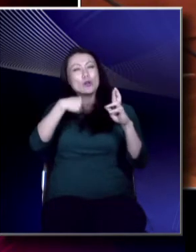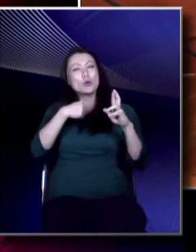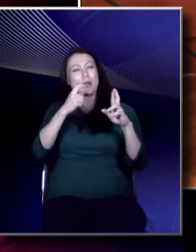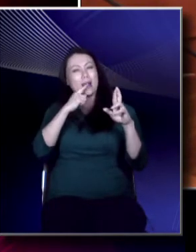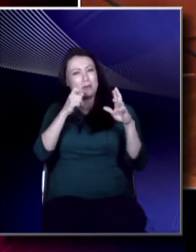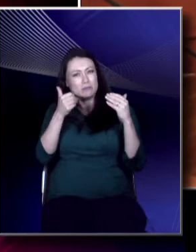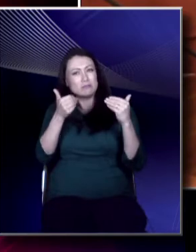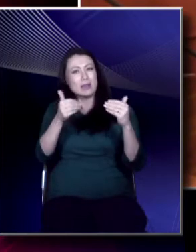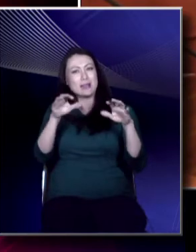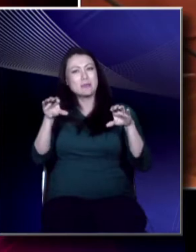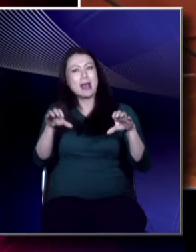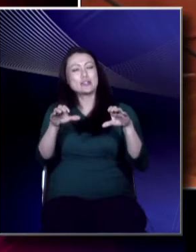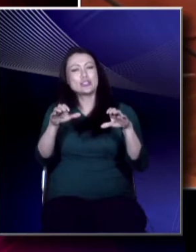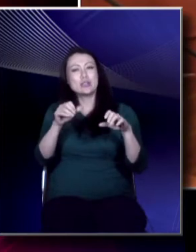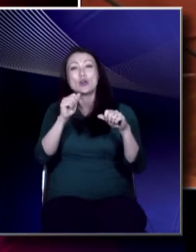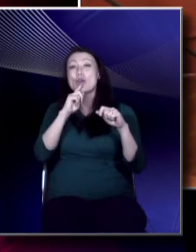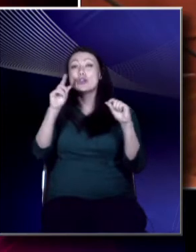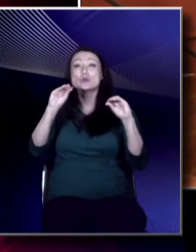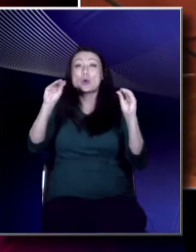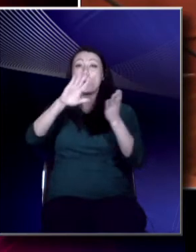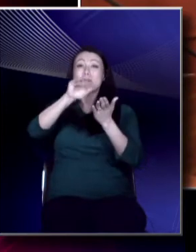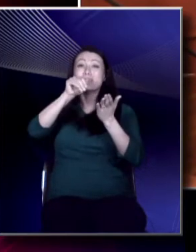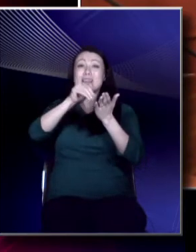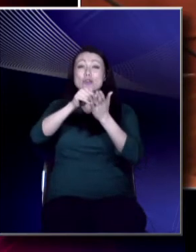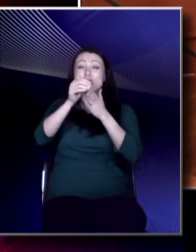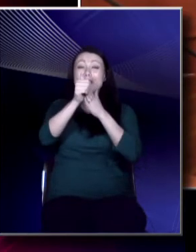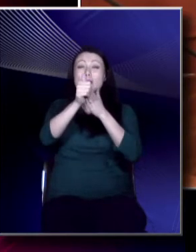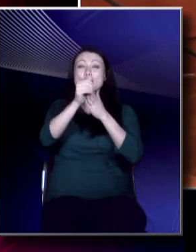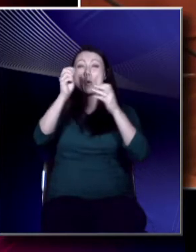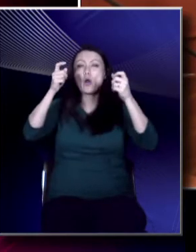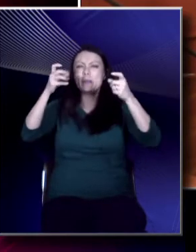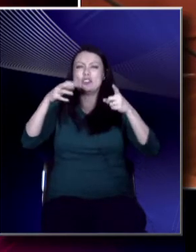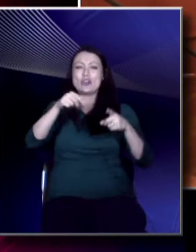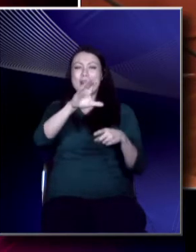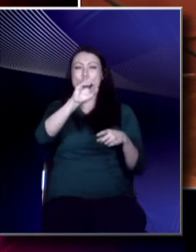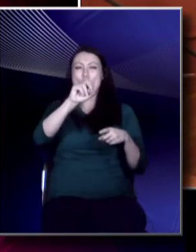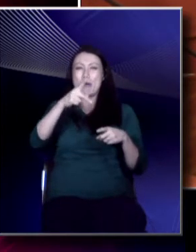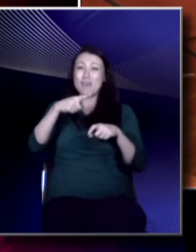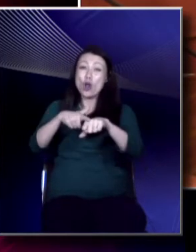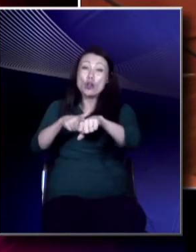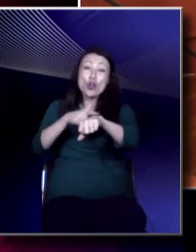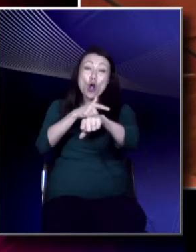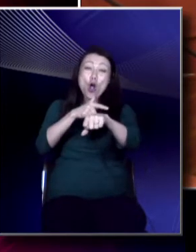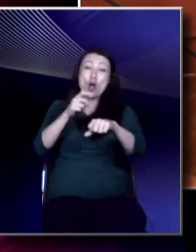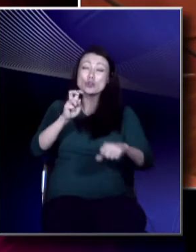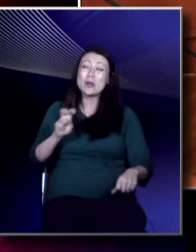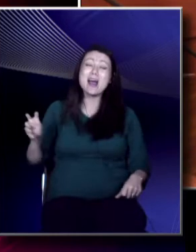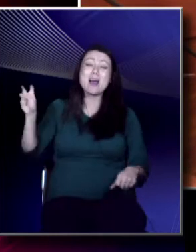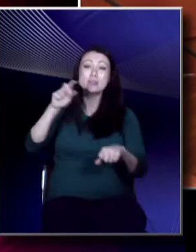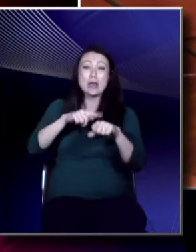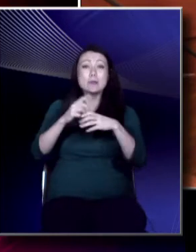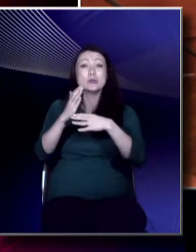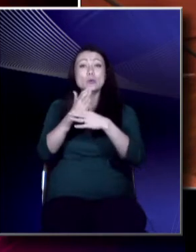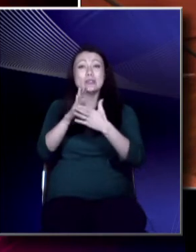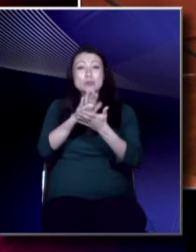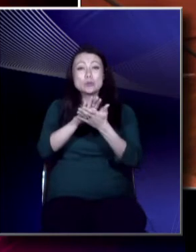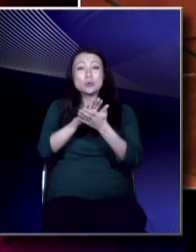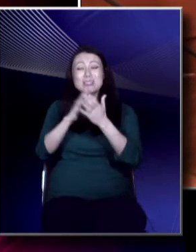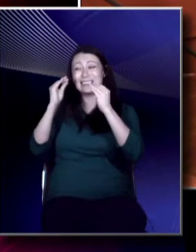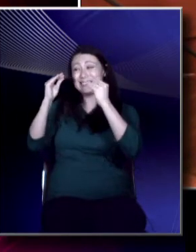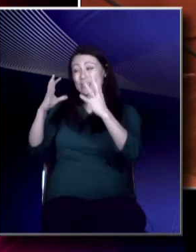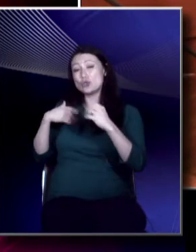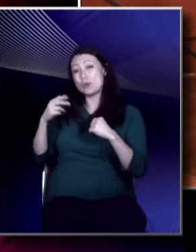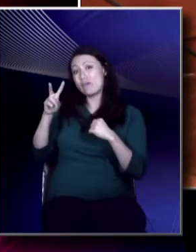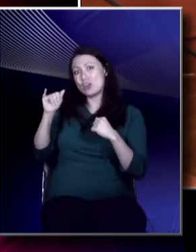issue. No central leadership and administration of the cooperatives, long travel times between schools, teachers of the visually impaired with high